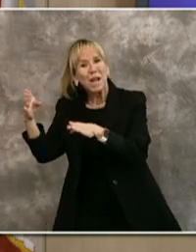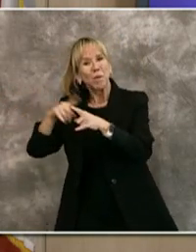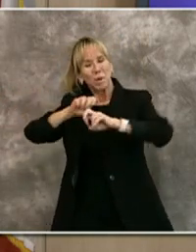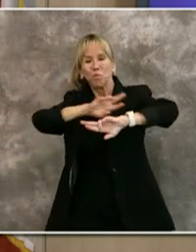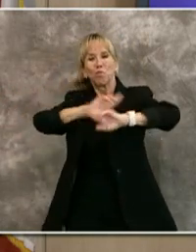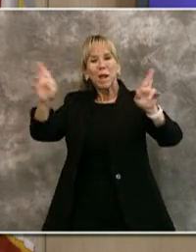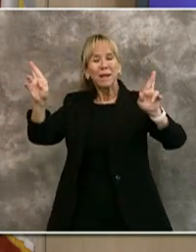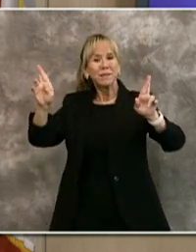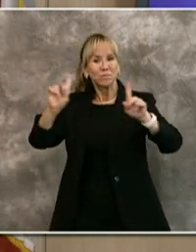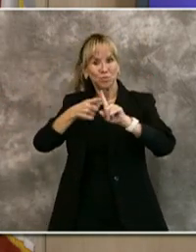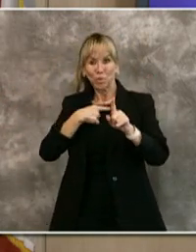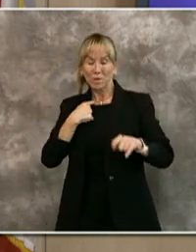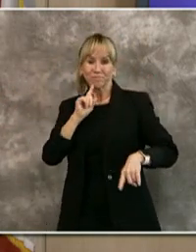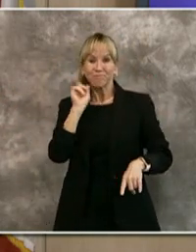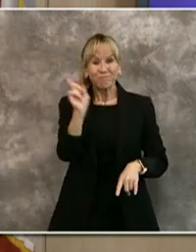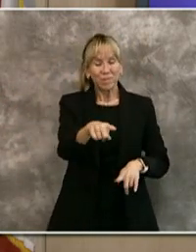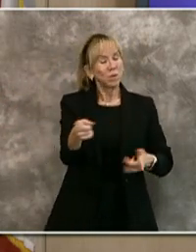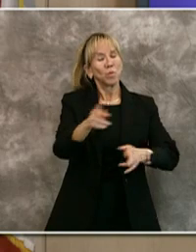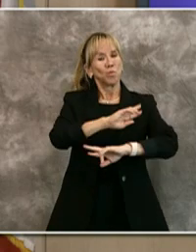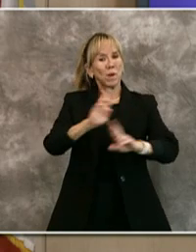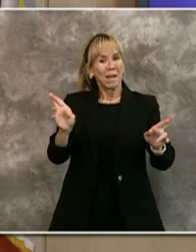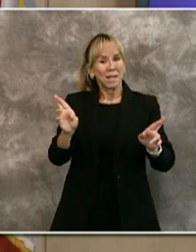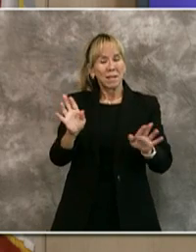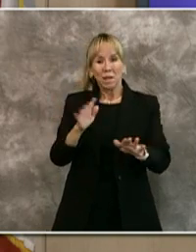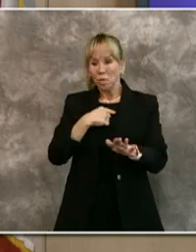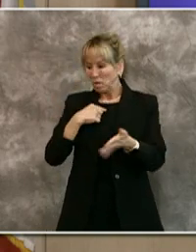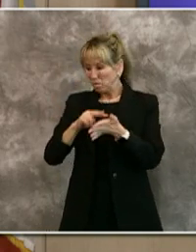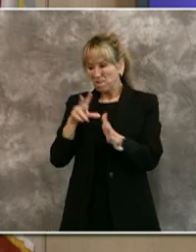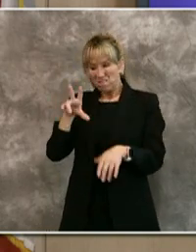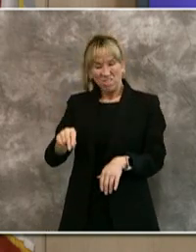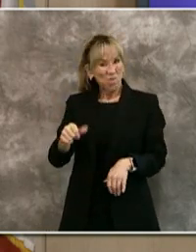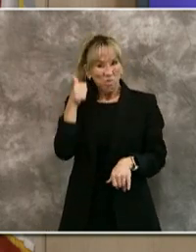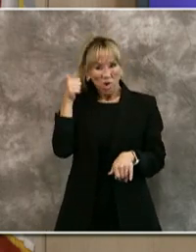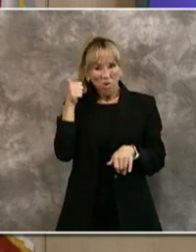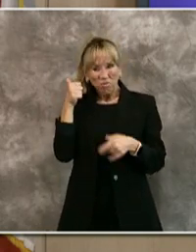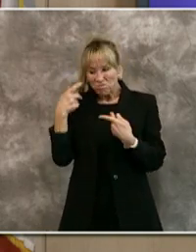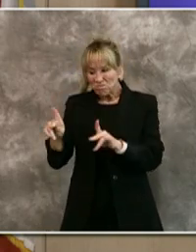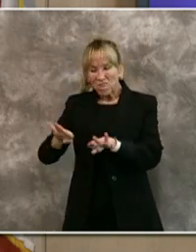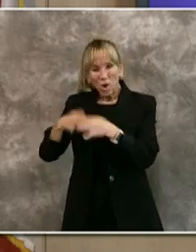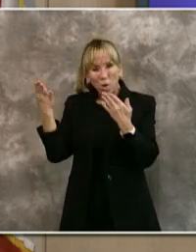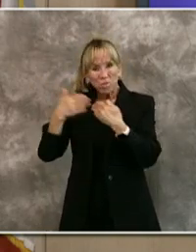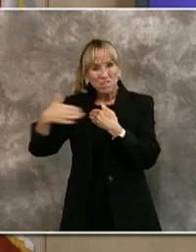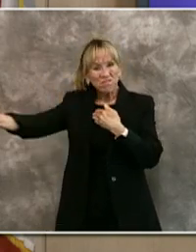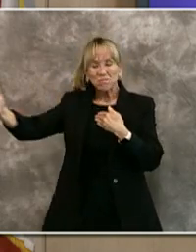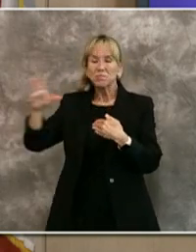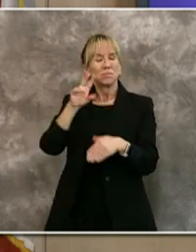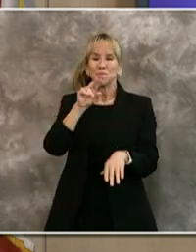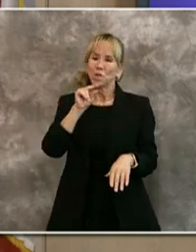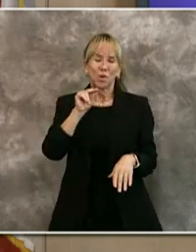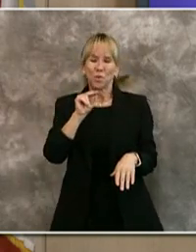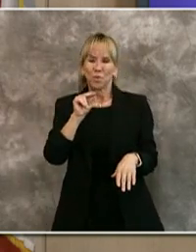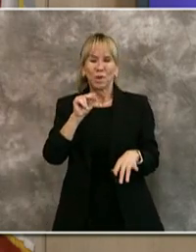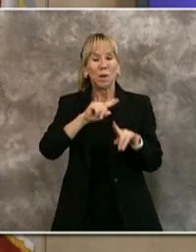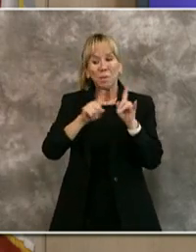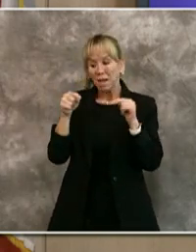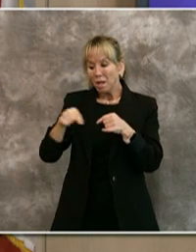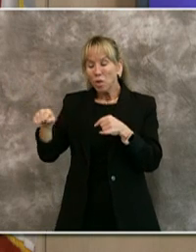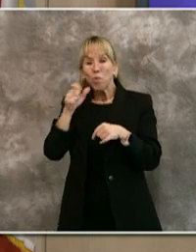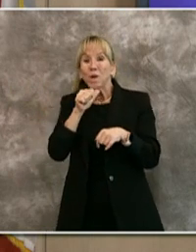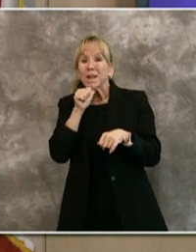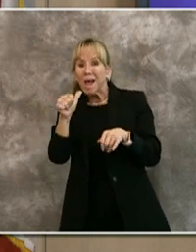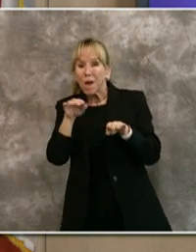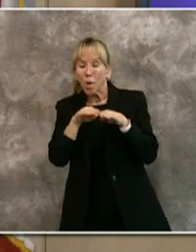else beyond what we have so far until we have a better handle on what's going on right now. But certainly those places that aren't open at this